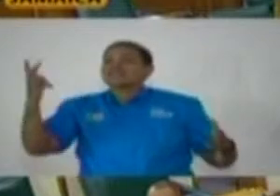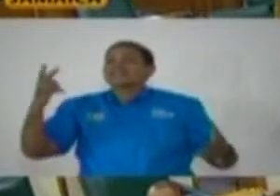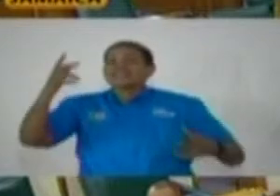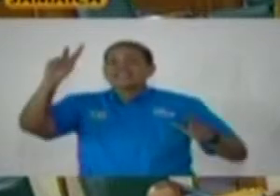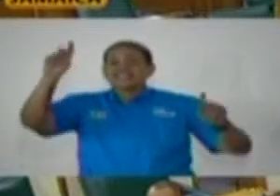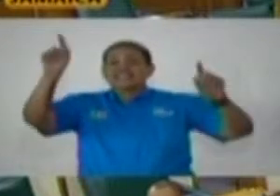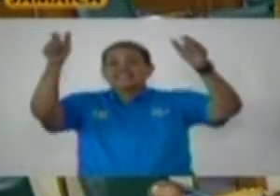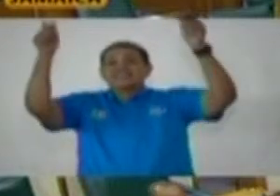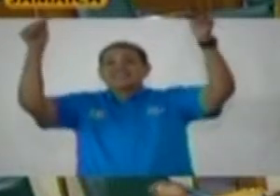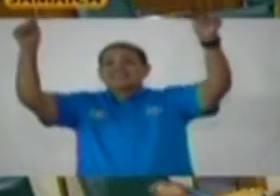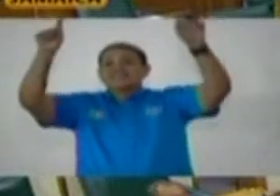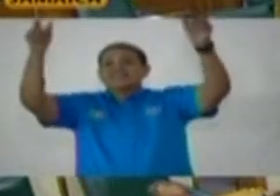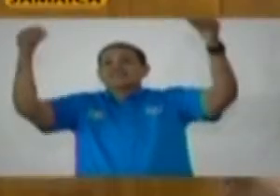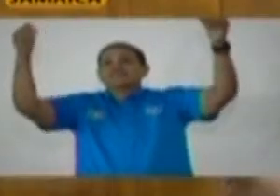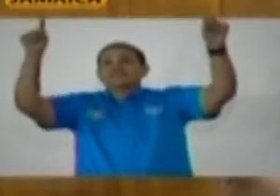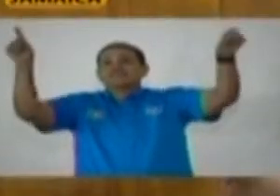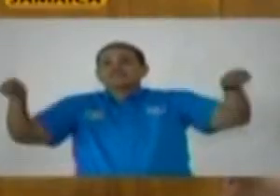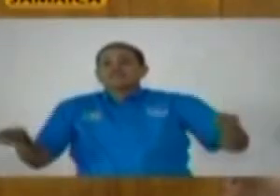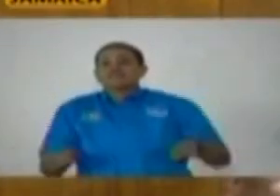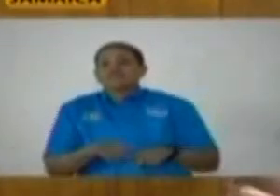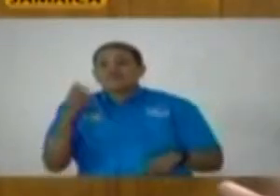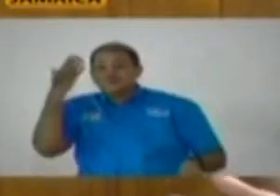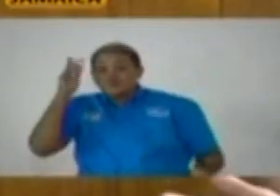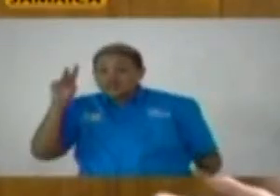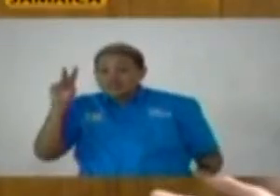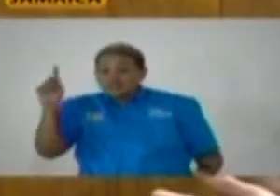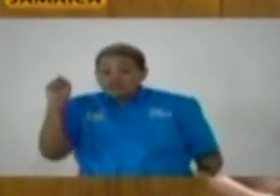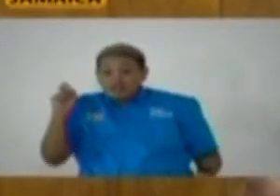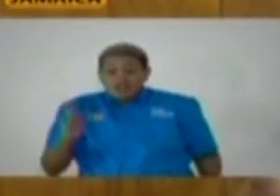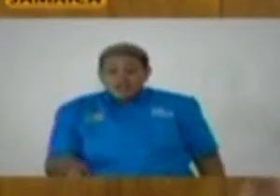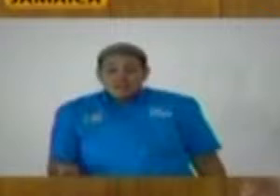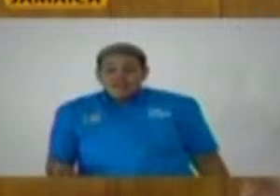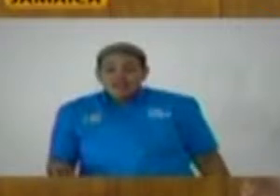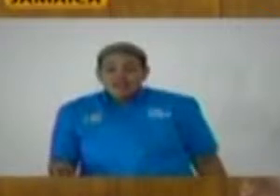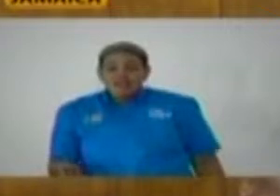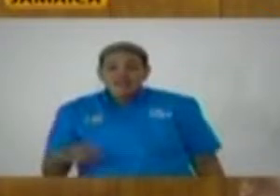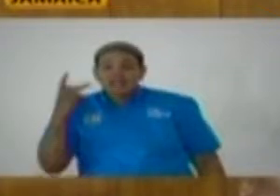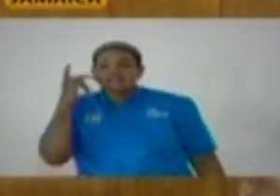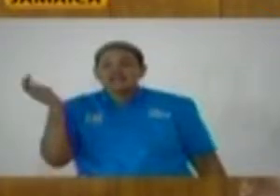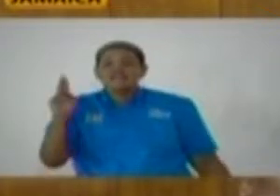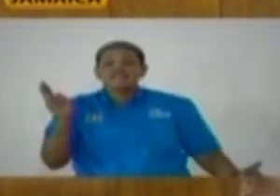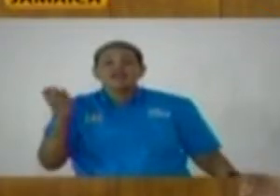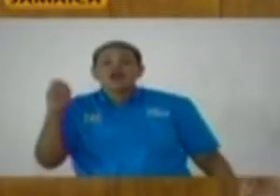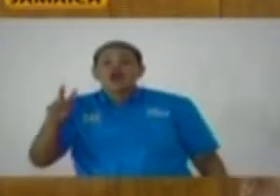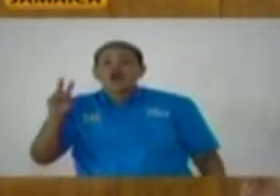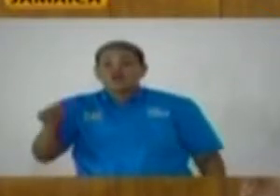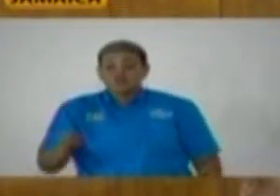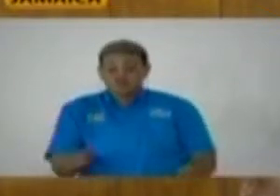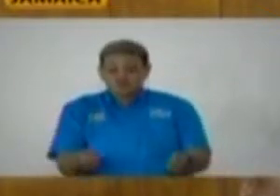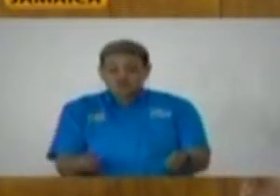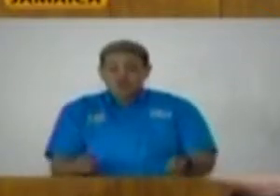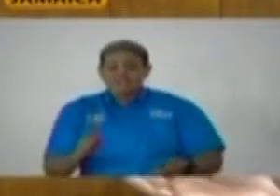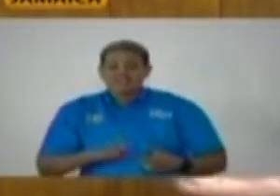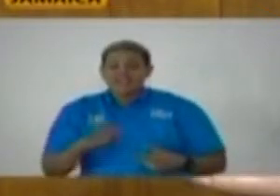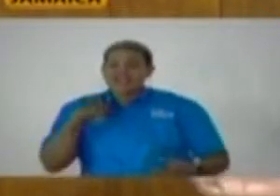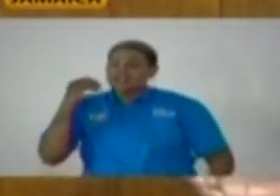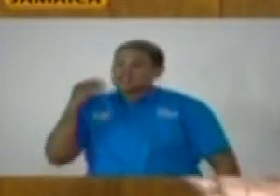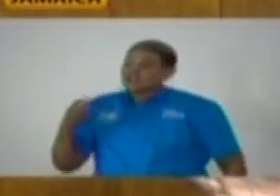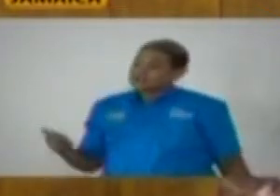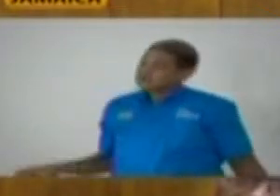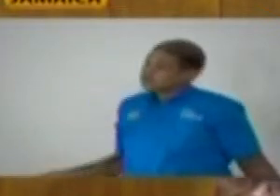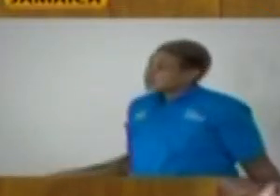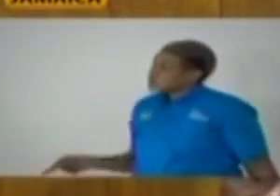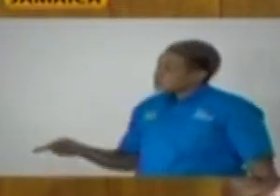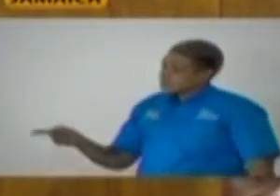screen TV. They don't know where the TV come from. Or a fridge or a 2-burner stove. And then they tell the people,